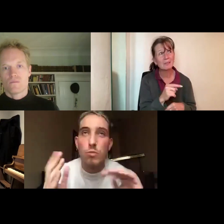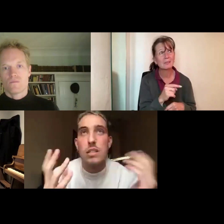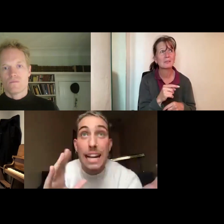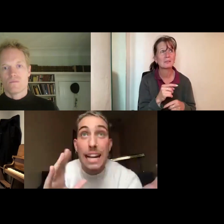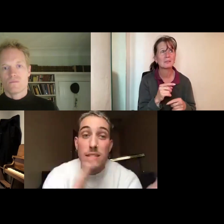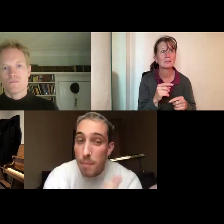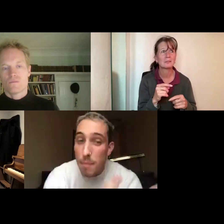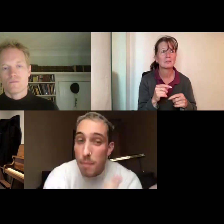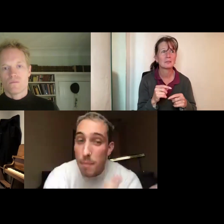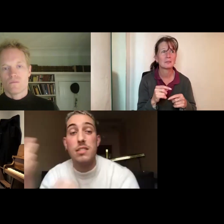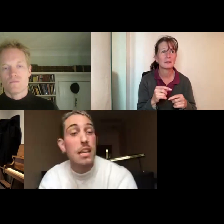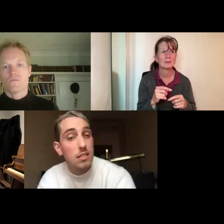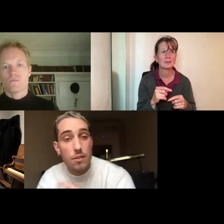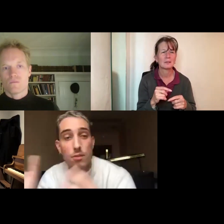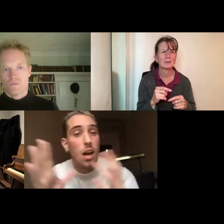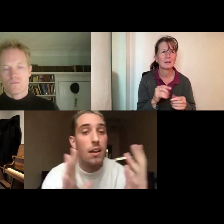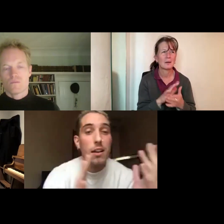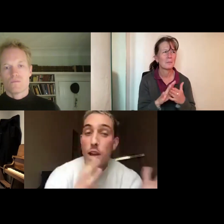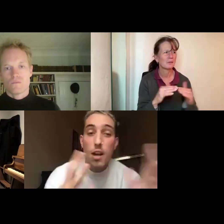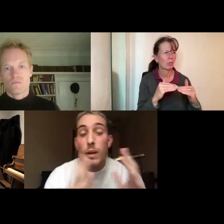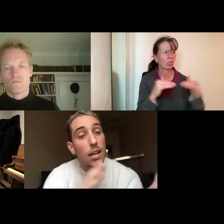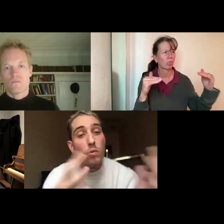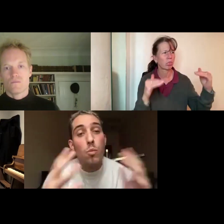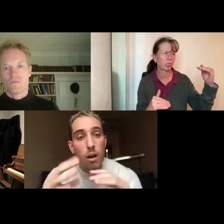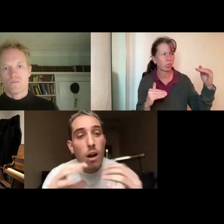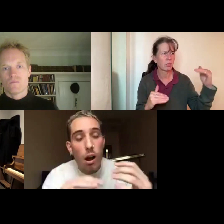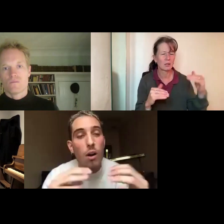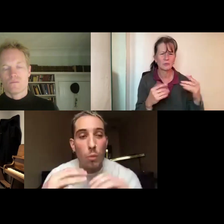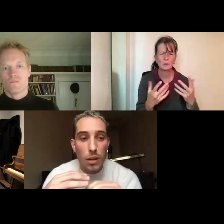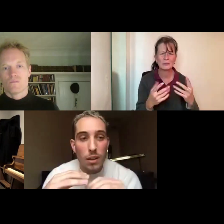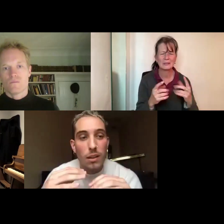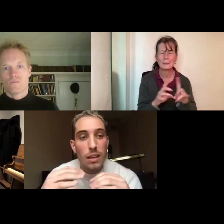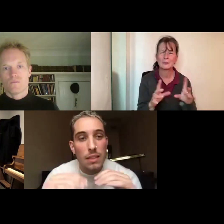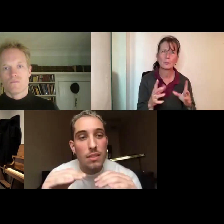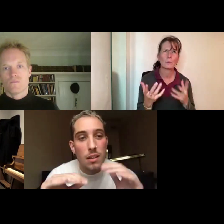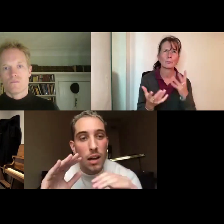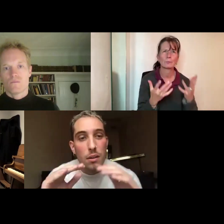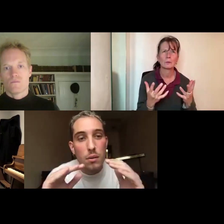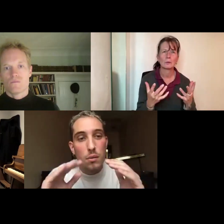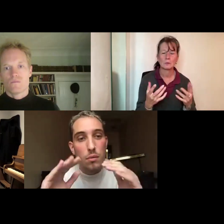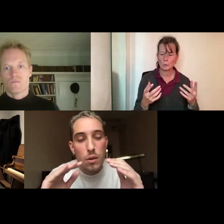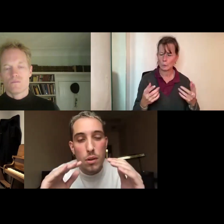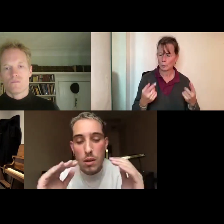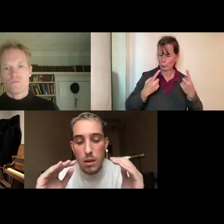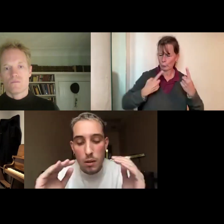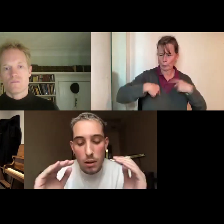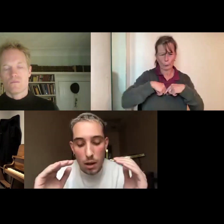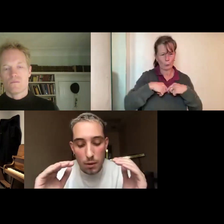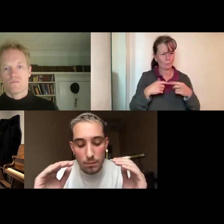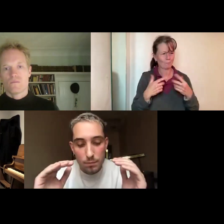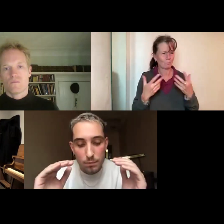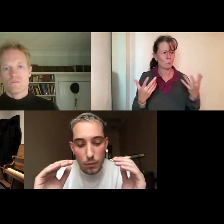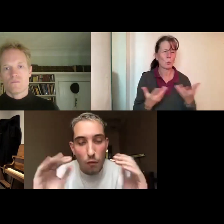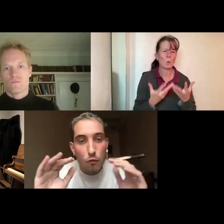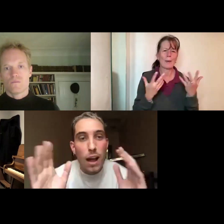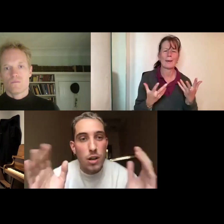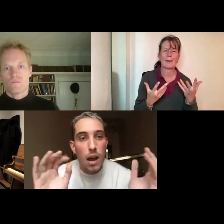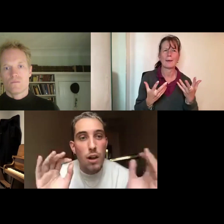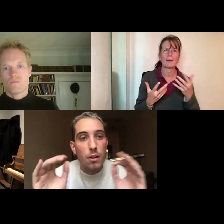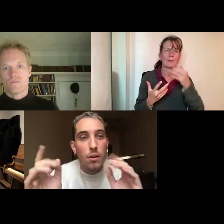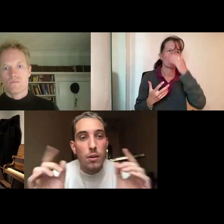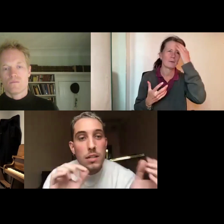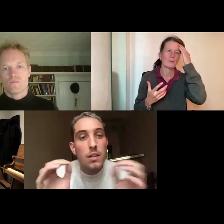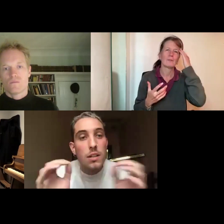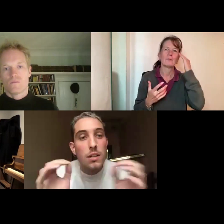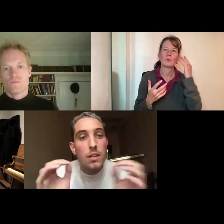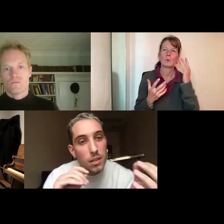which lacks the same equity as the other side. So I guess where are we in the kind of the